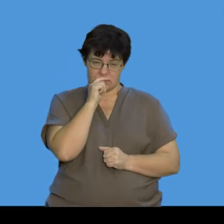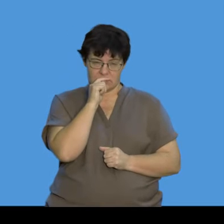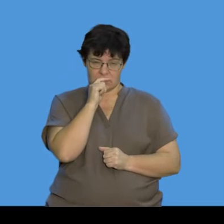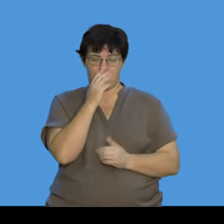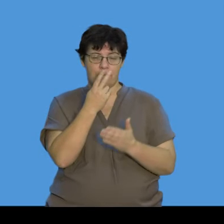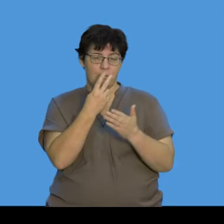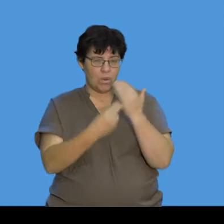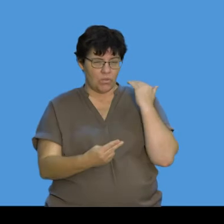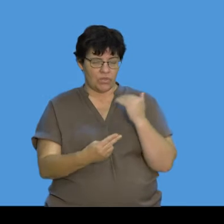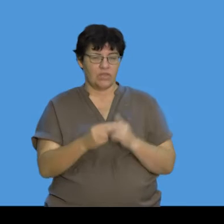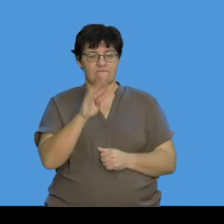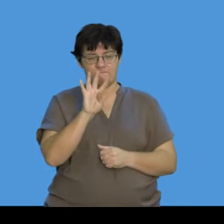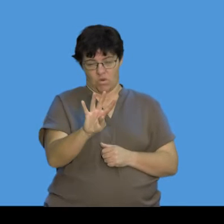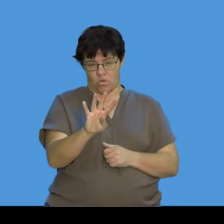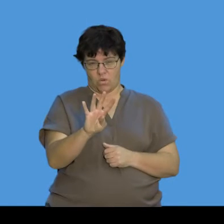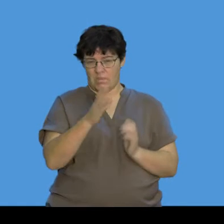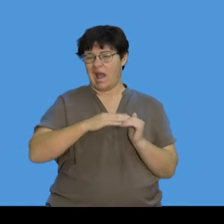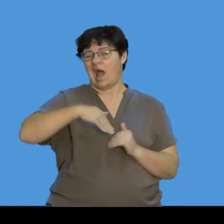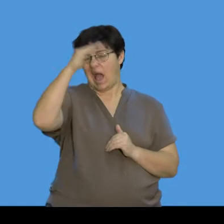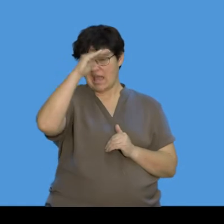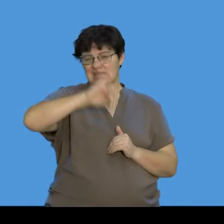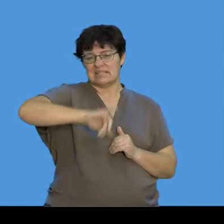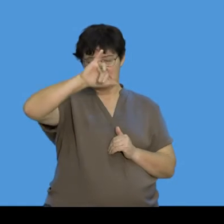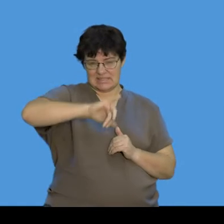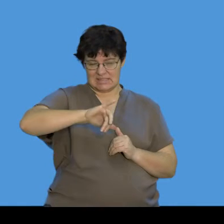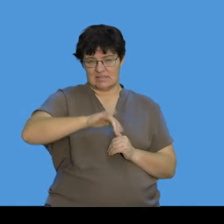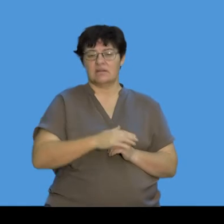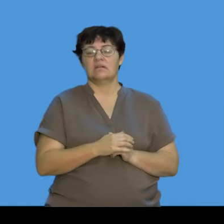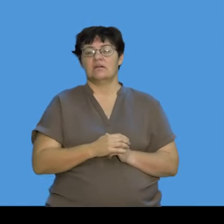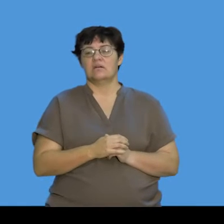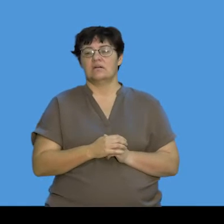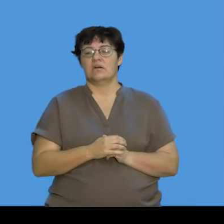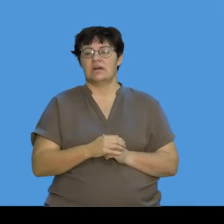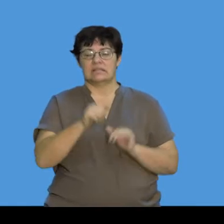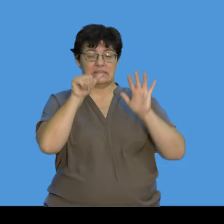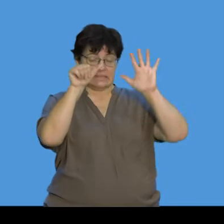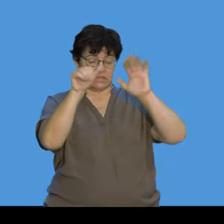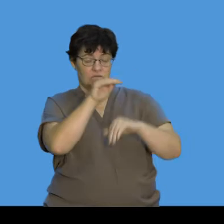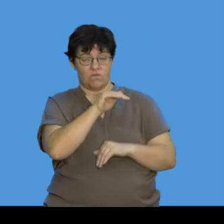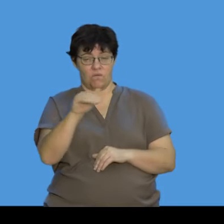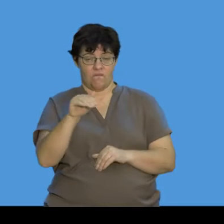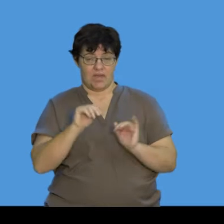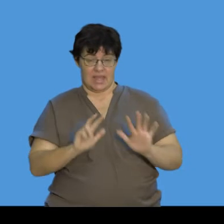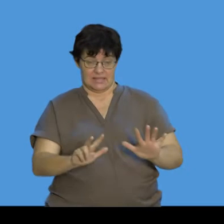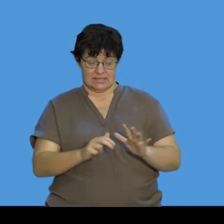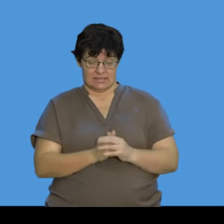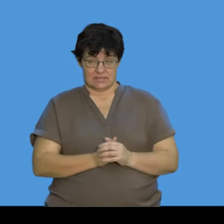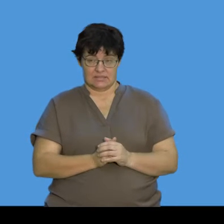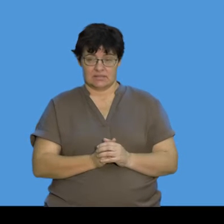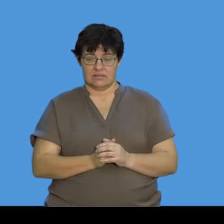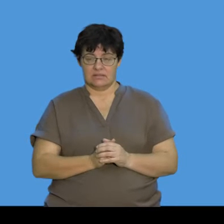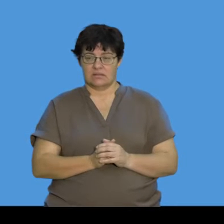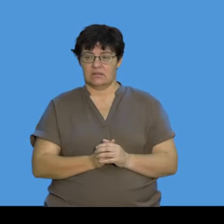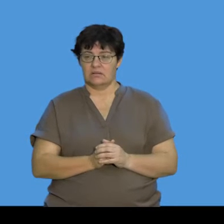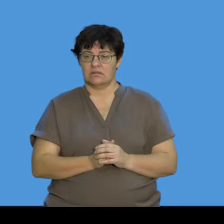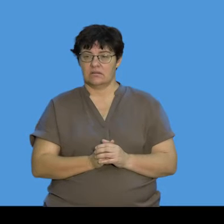both these by 4, because that's my highest common factor, it will be 6 over 8, right? And